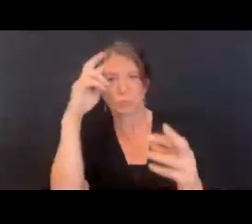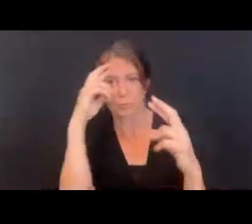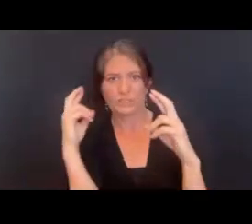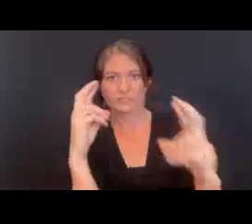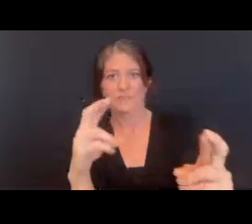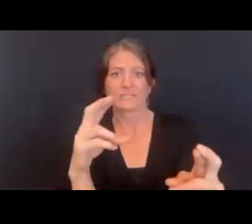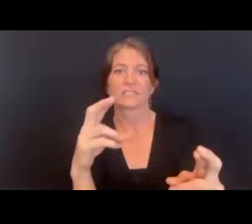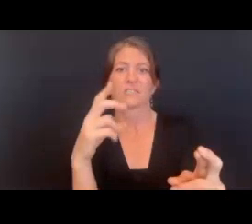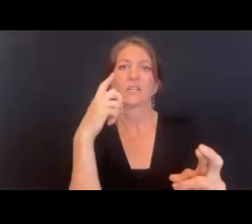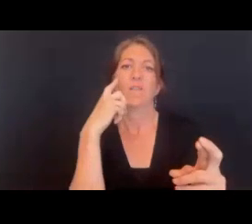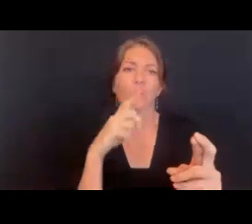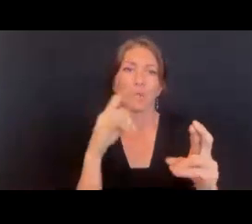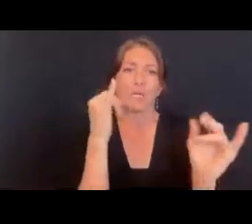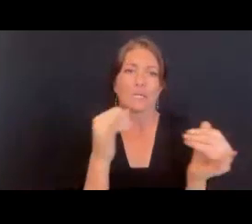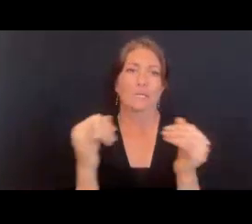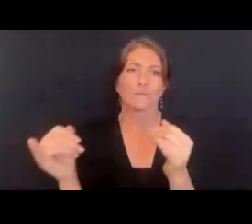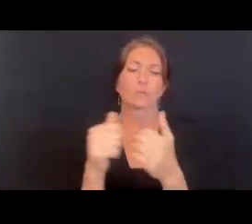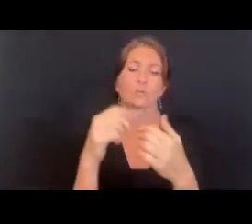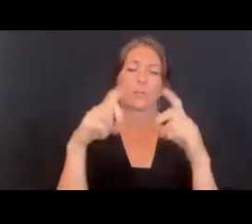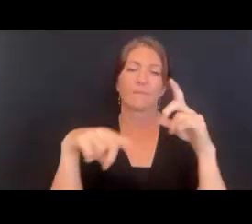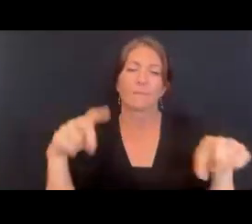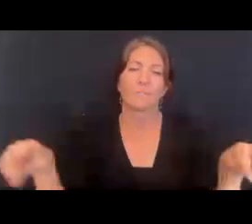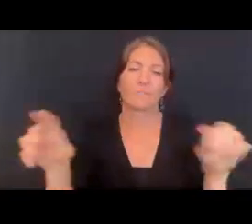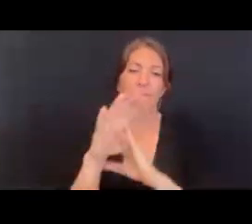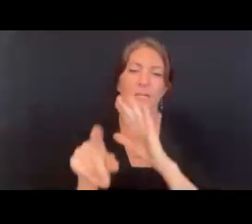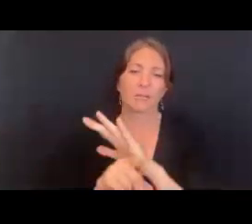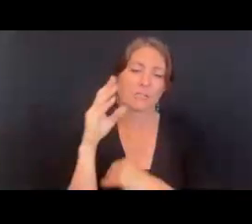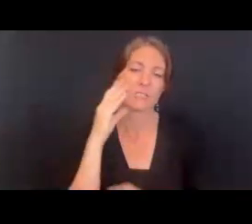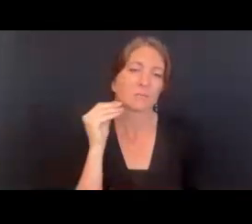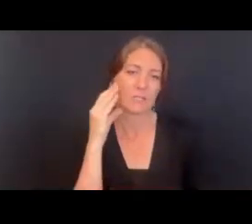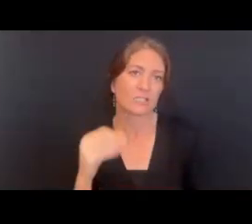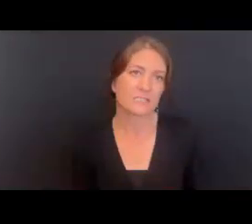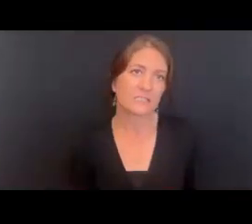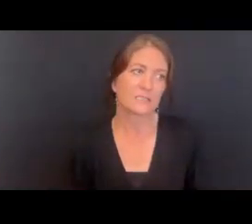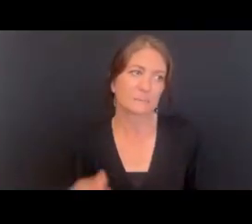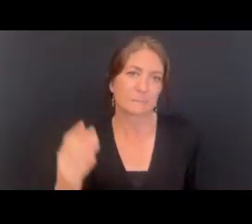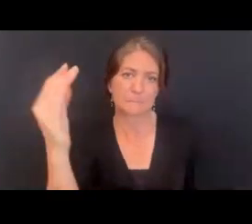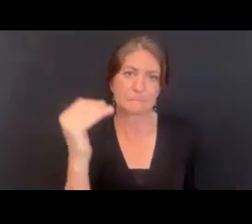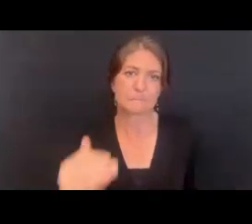various backgrounds and experiences. Next slide, please.